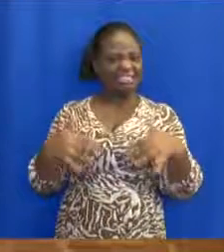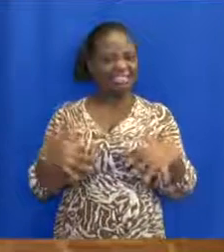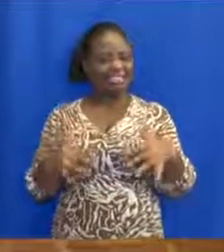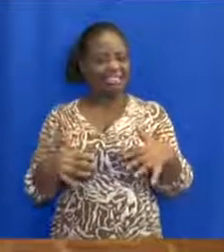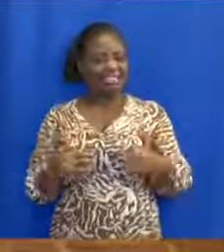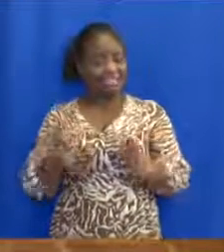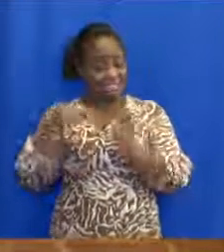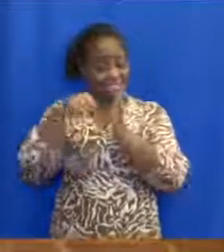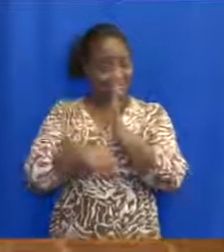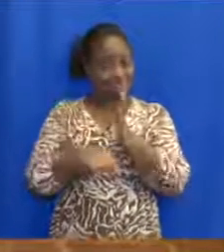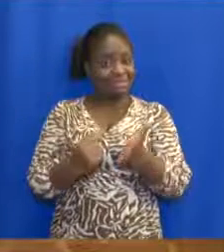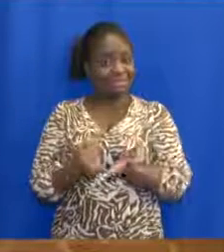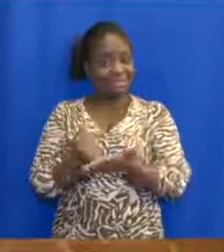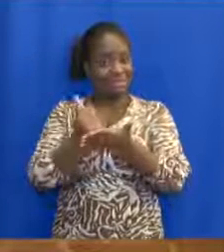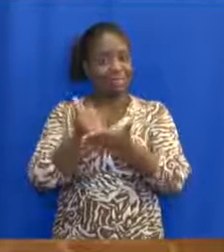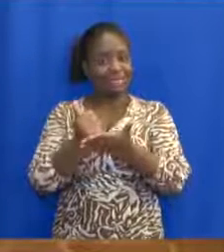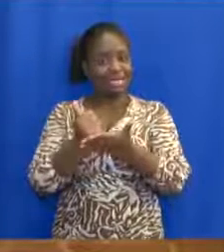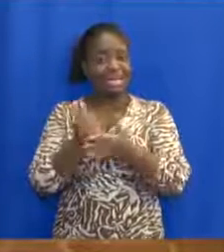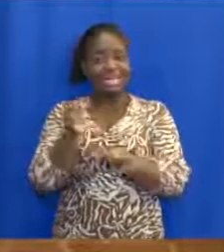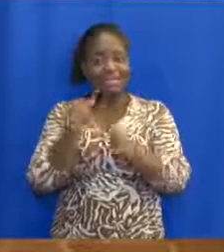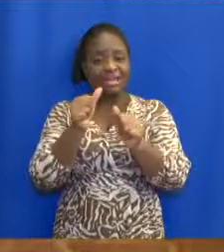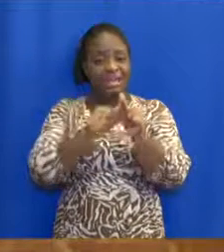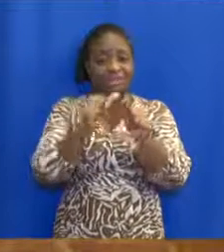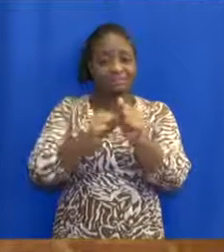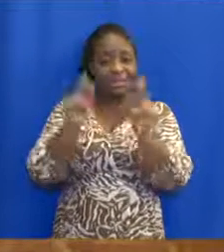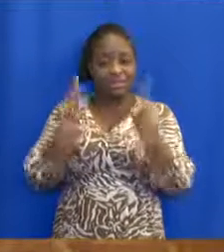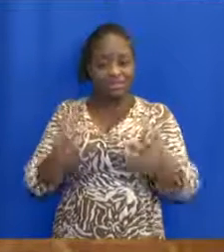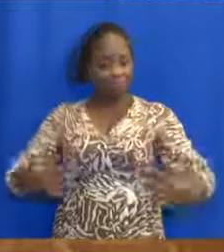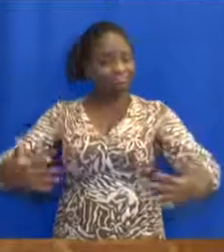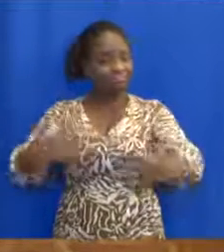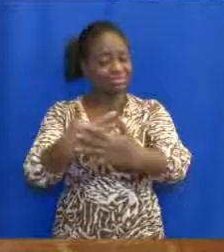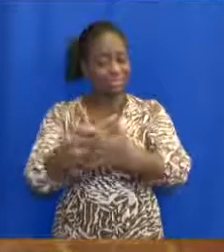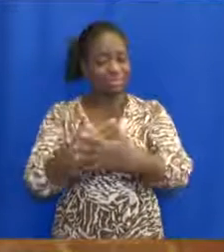deeply held conviction that if each one of us embraces the safety protocols